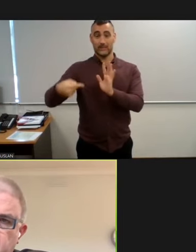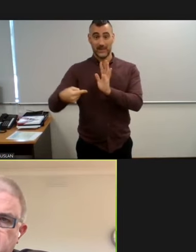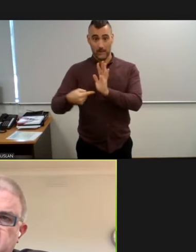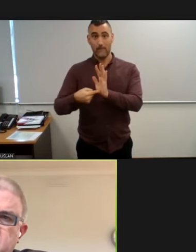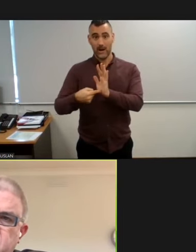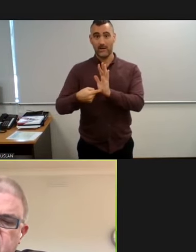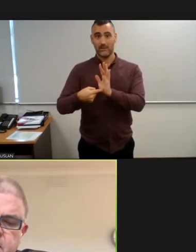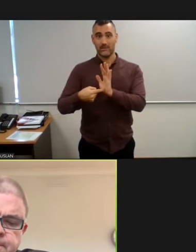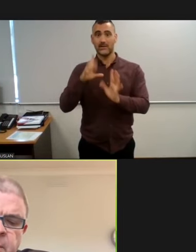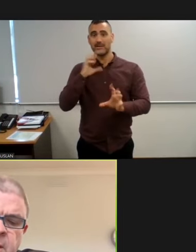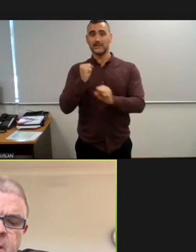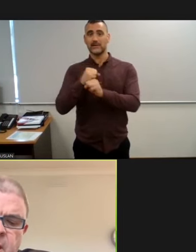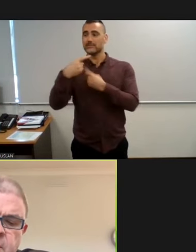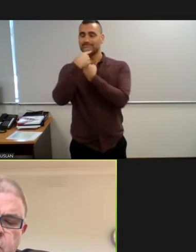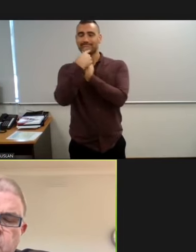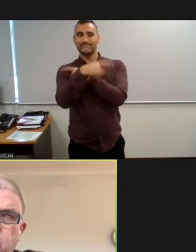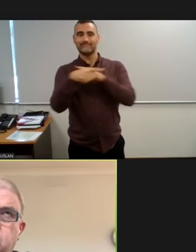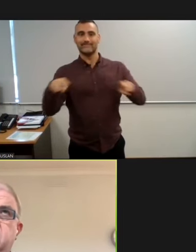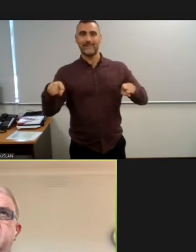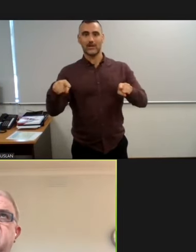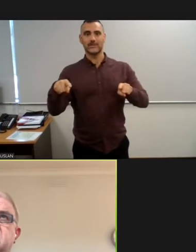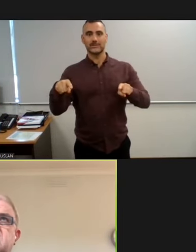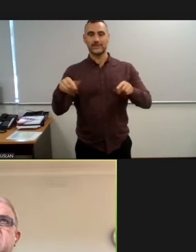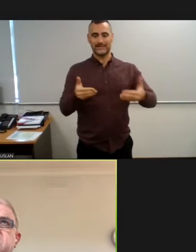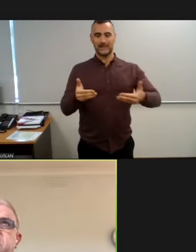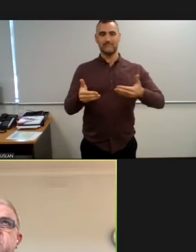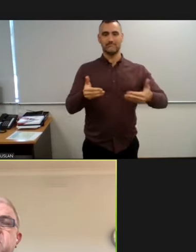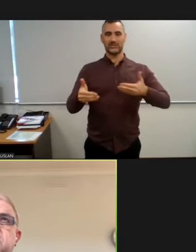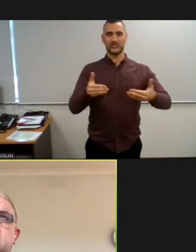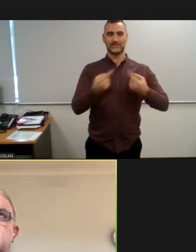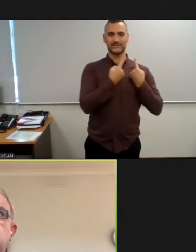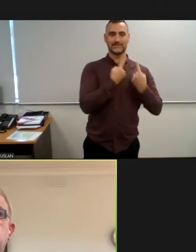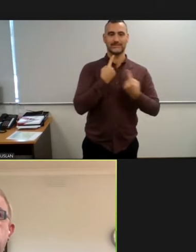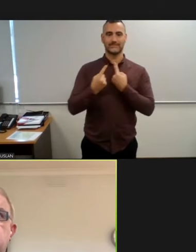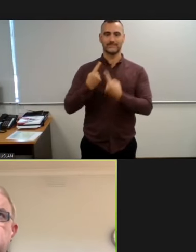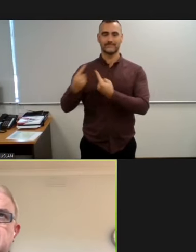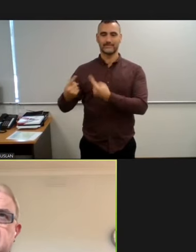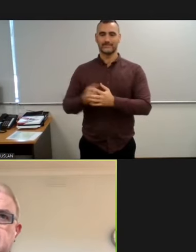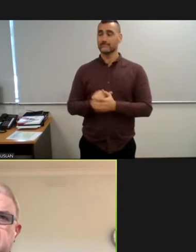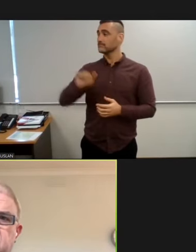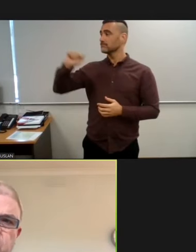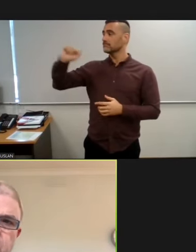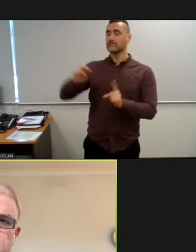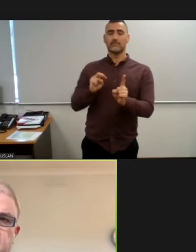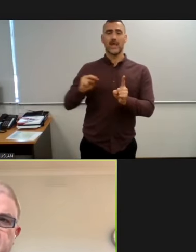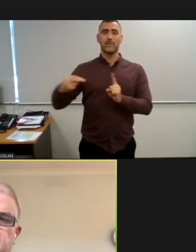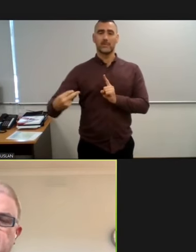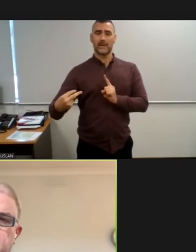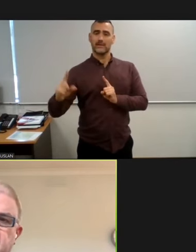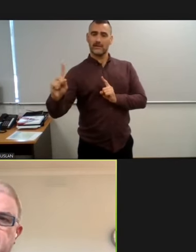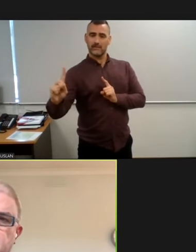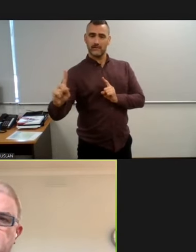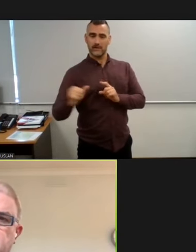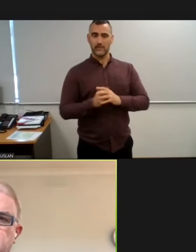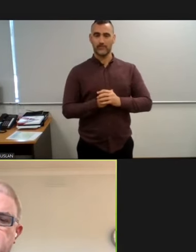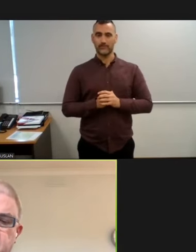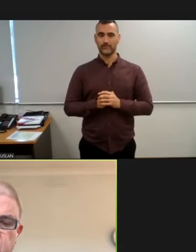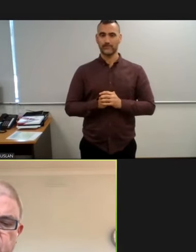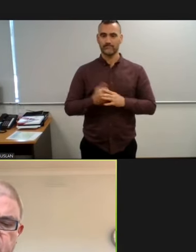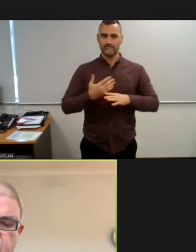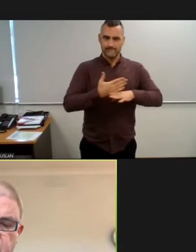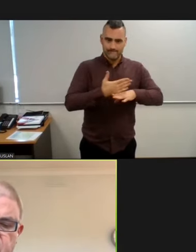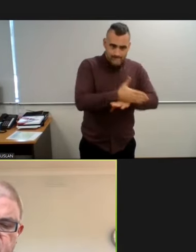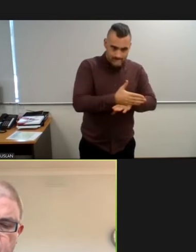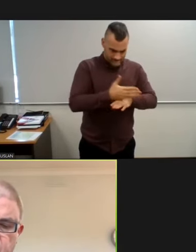and very focused on that. What I can say from the Victorian government perspective is there is a huge amount of time and effort going in at